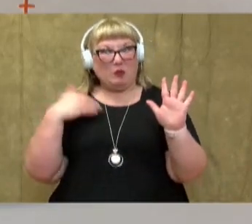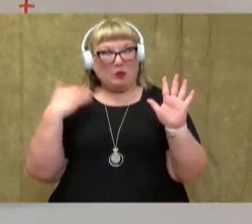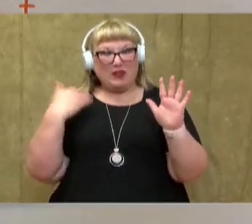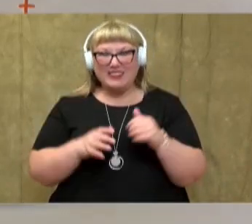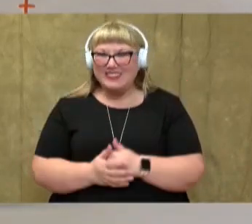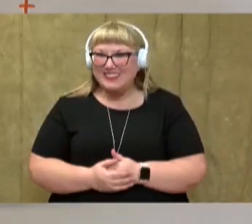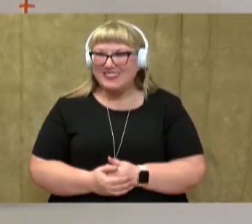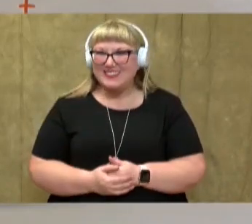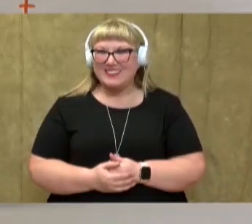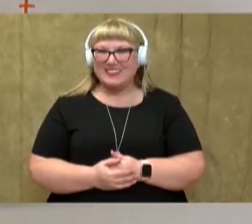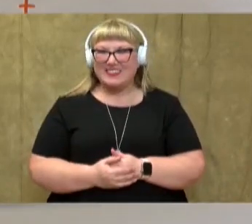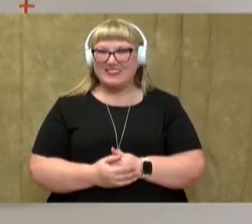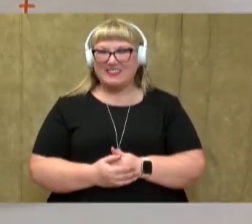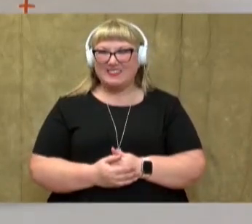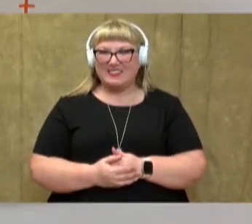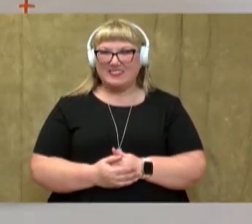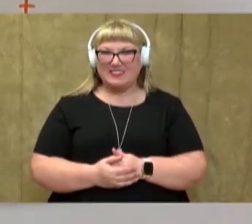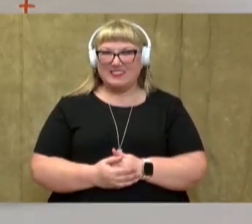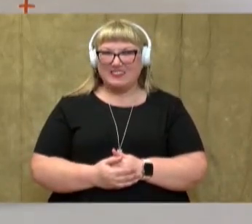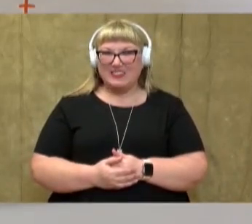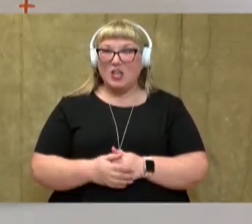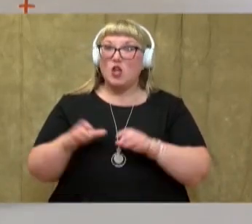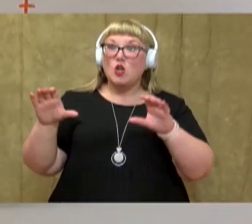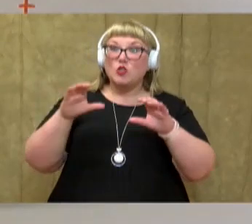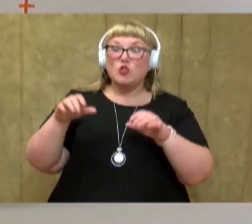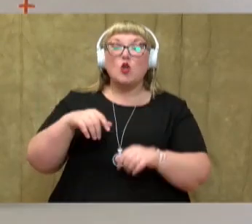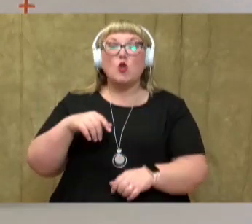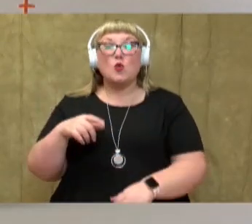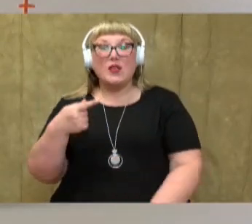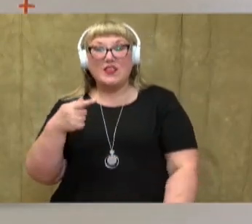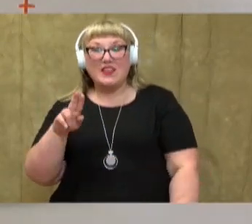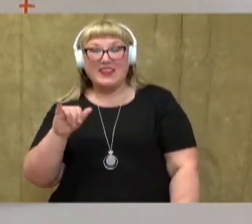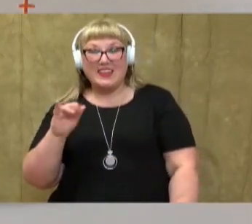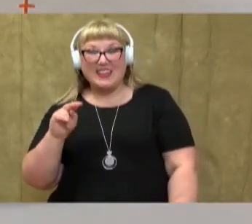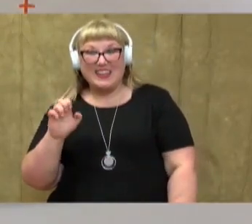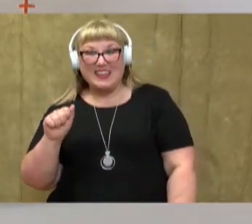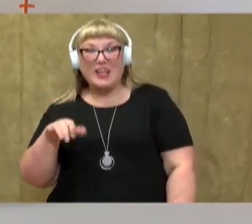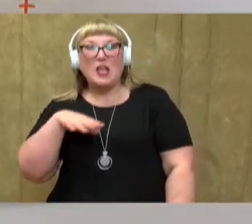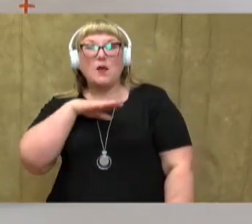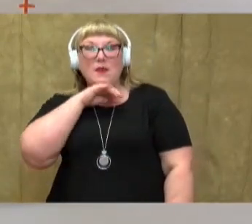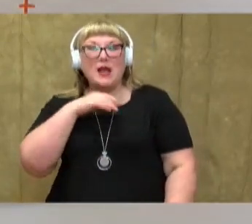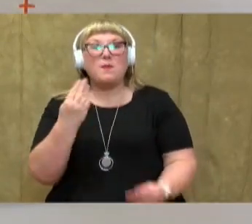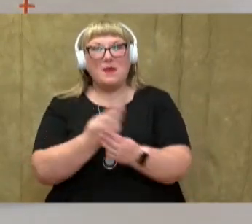guinea pigs. So they're doing some guinea pig math over here.